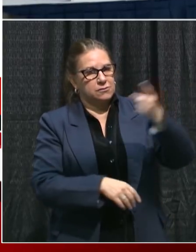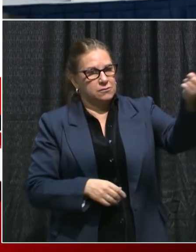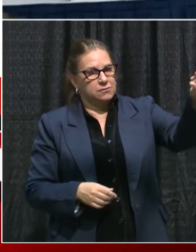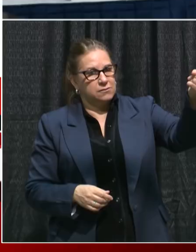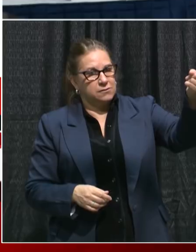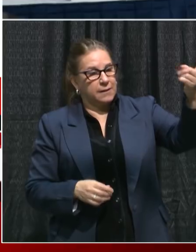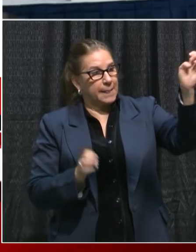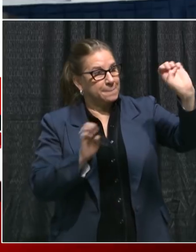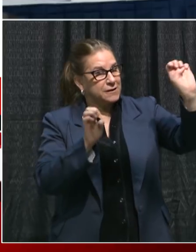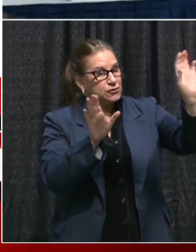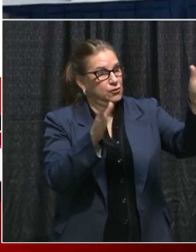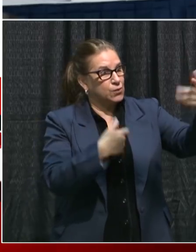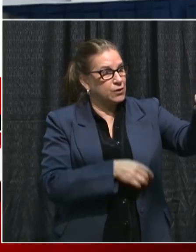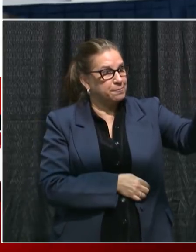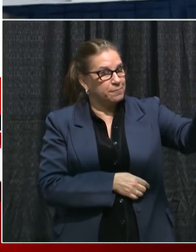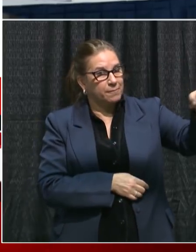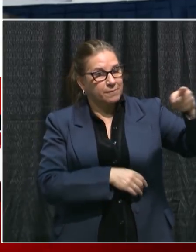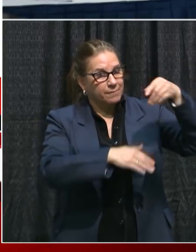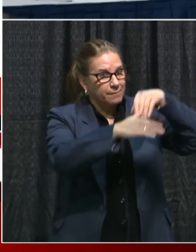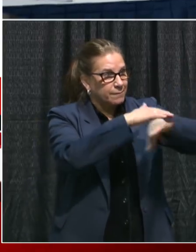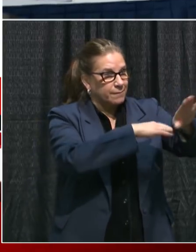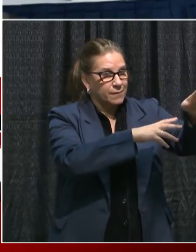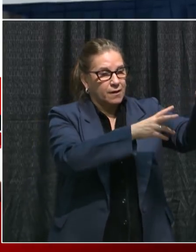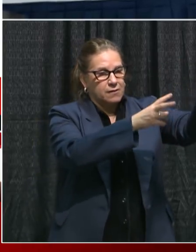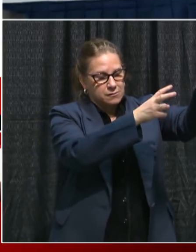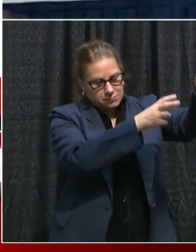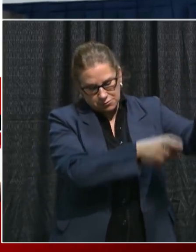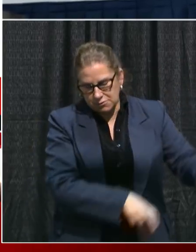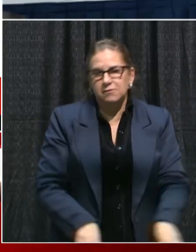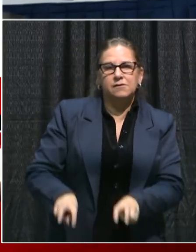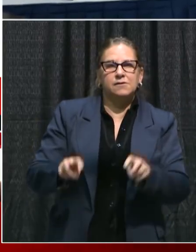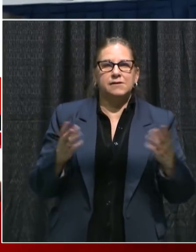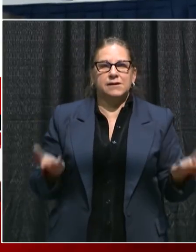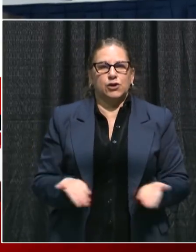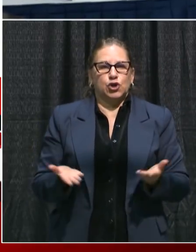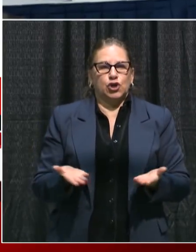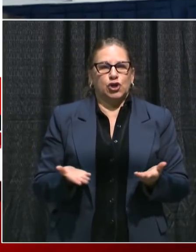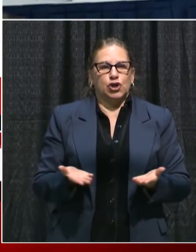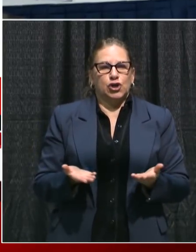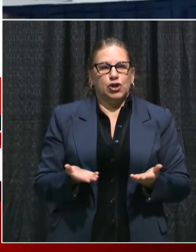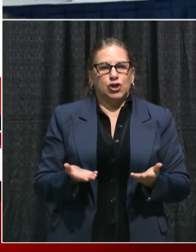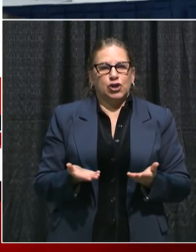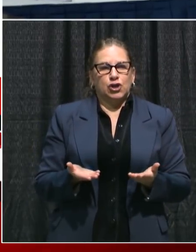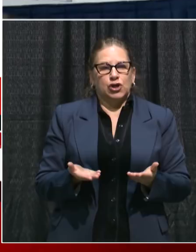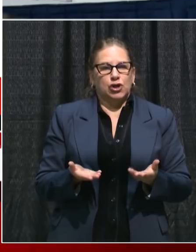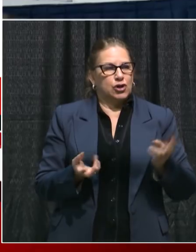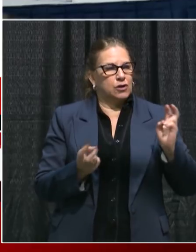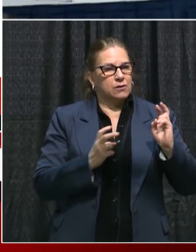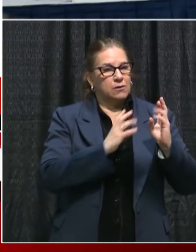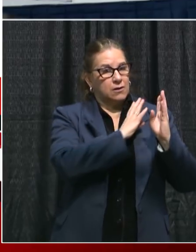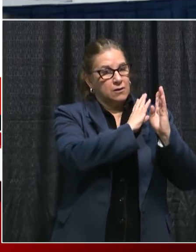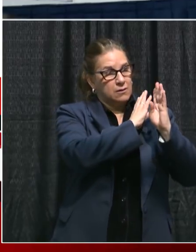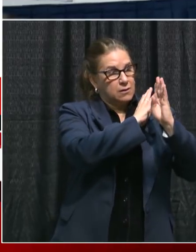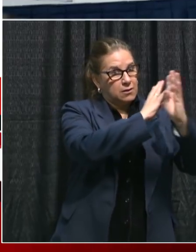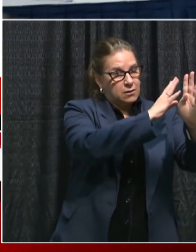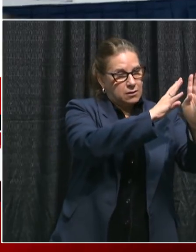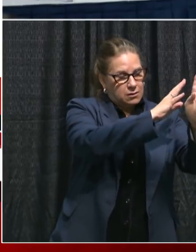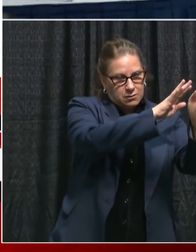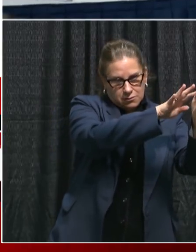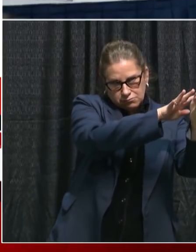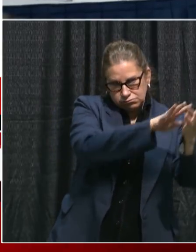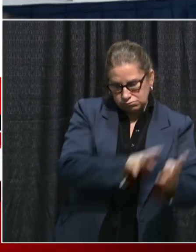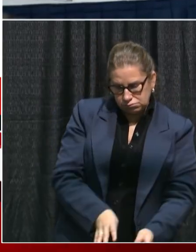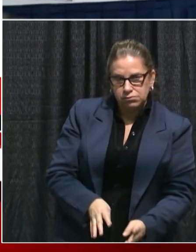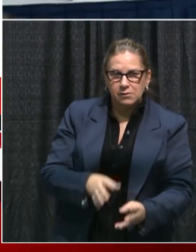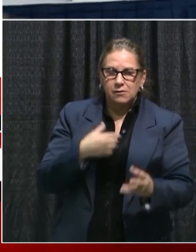emergency departments and then move them to the facility here. That's a close relationship between the Department of Health, the team